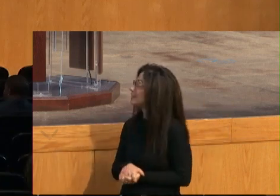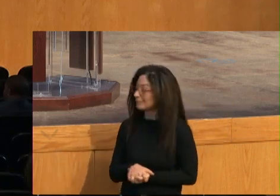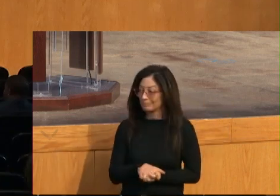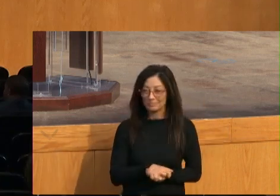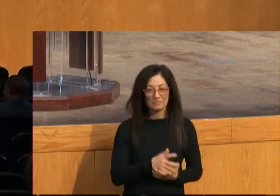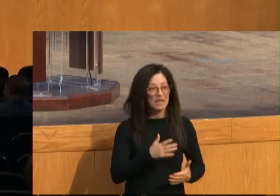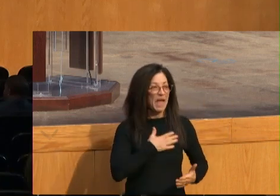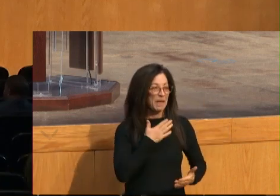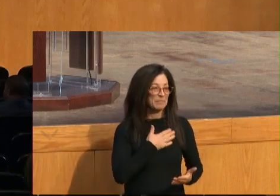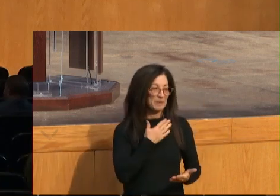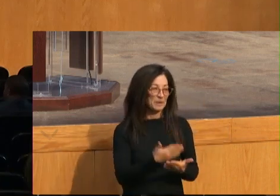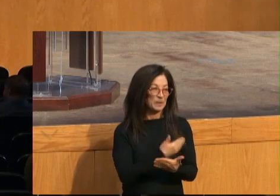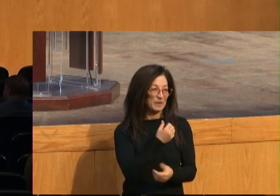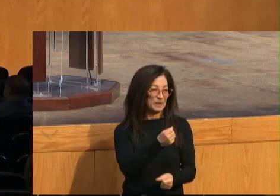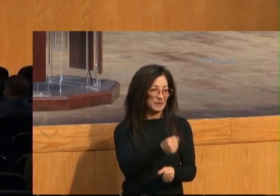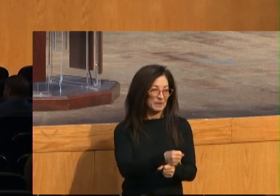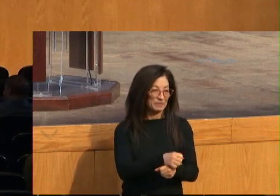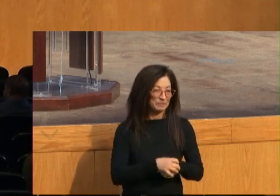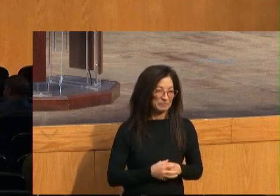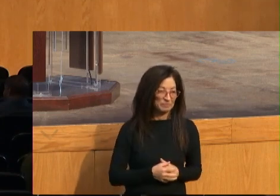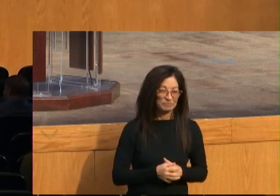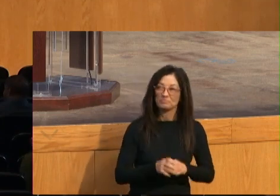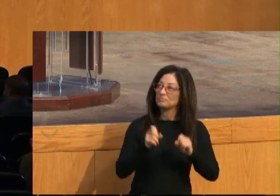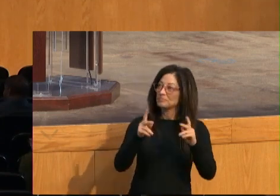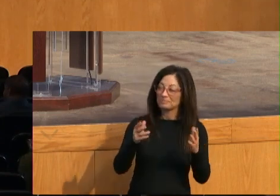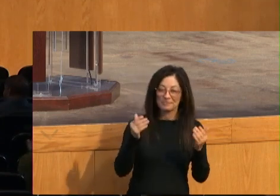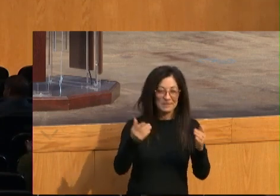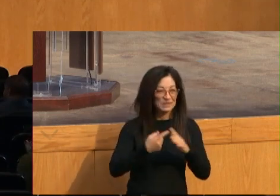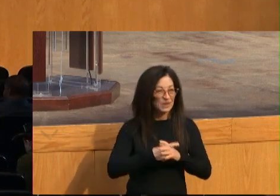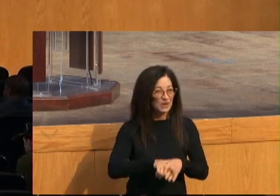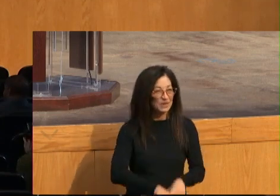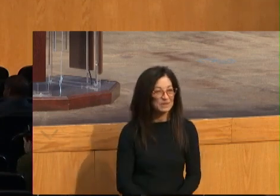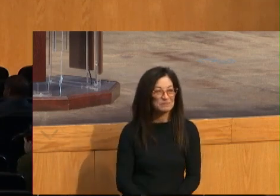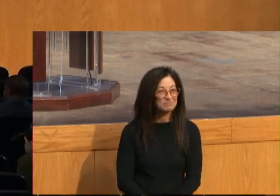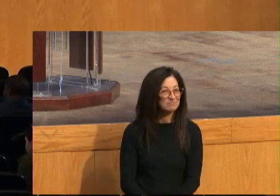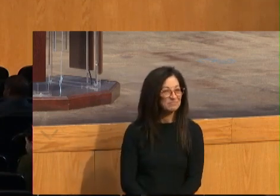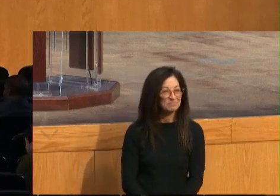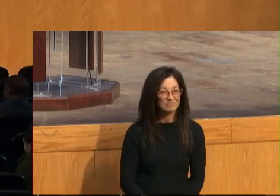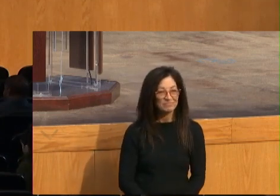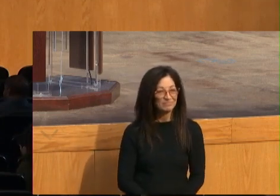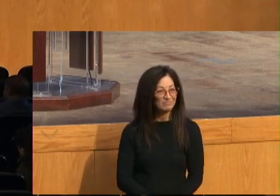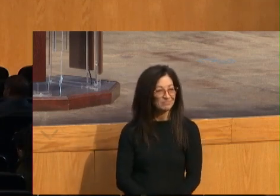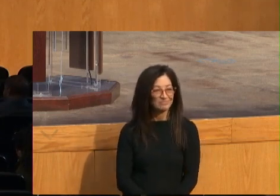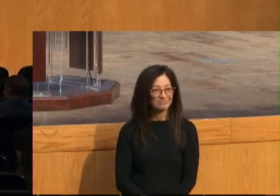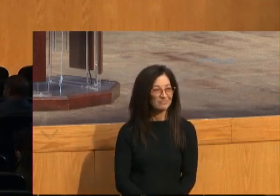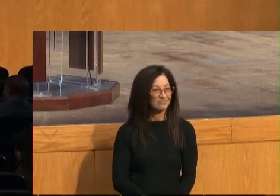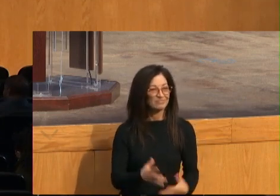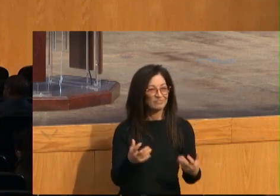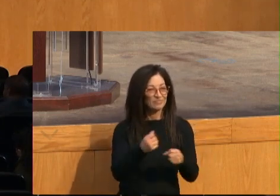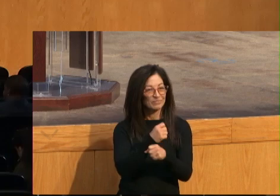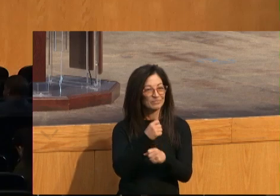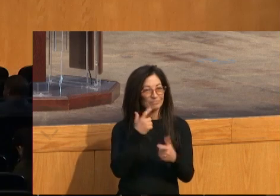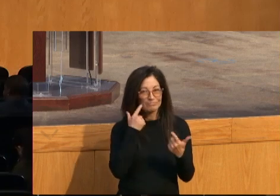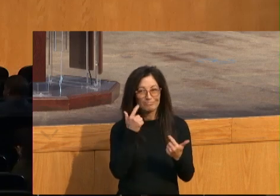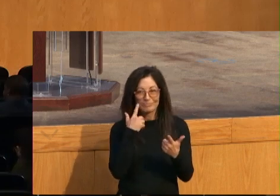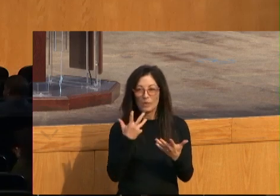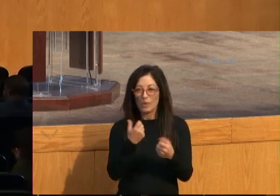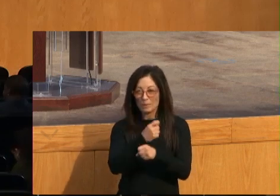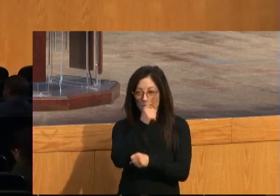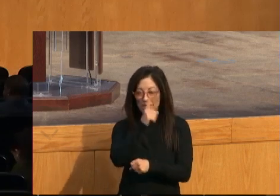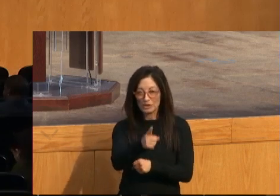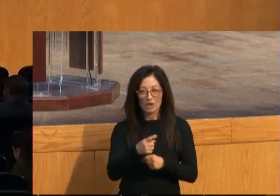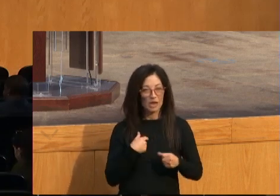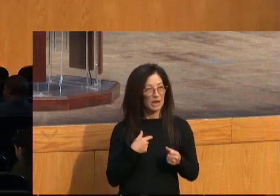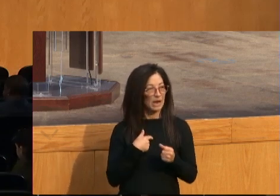Happy New Year. All right, let's get started. I want to make sure to save a little bit of time so we can have our brilliant president up